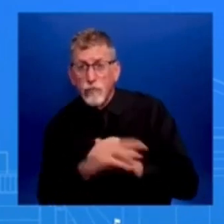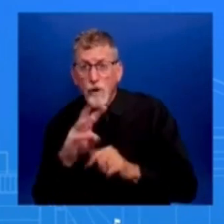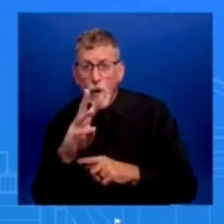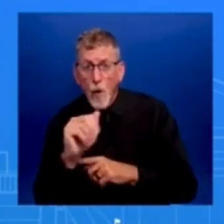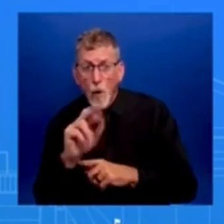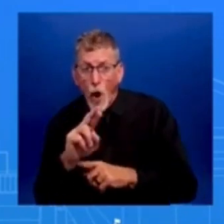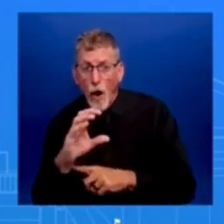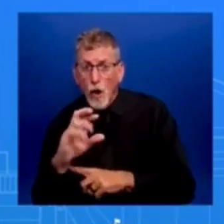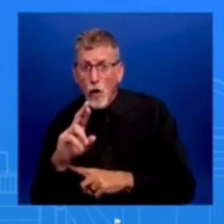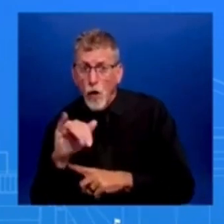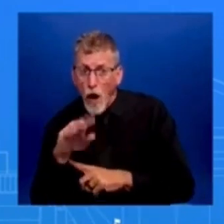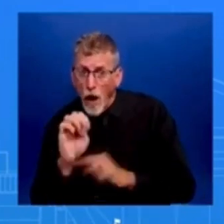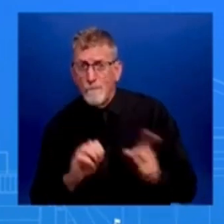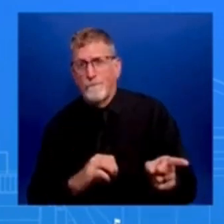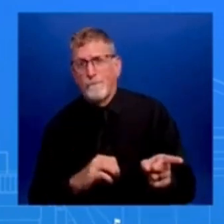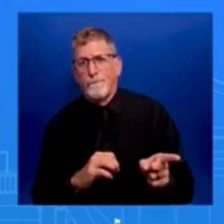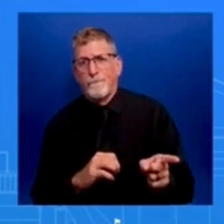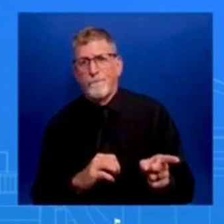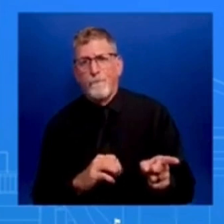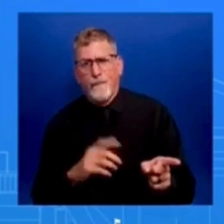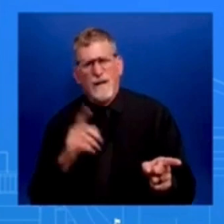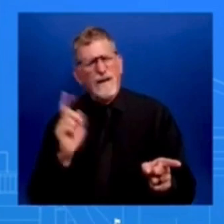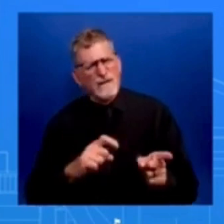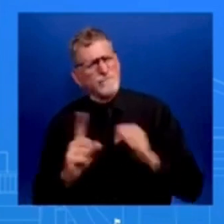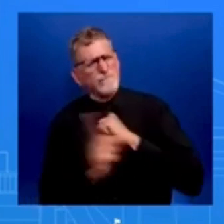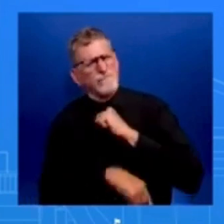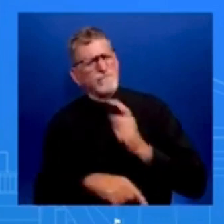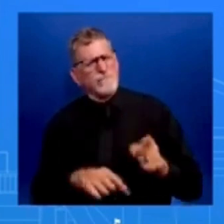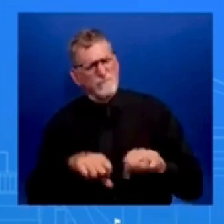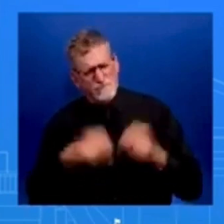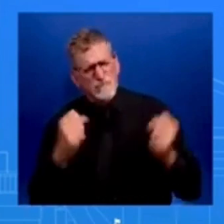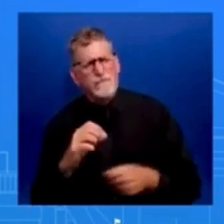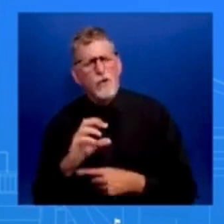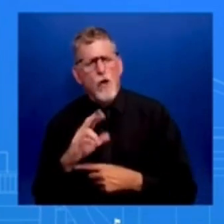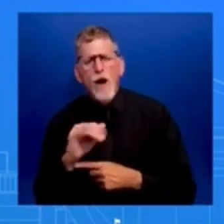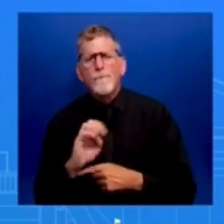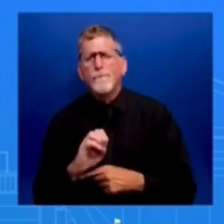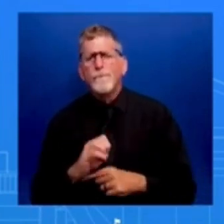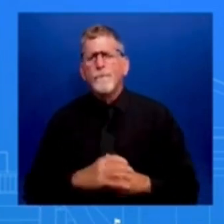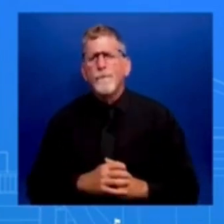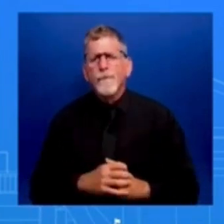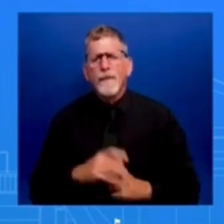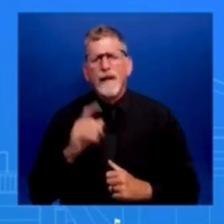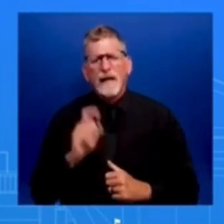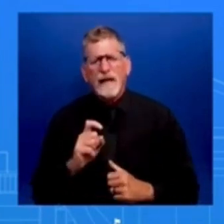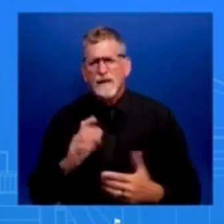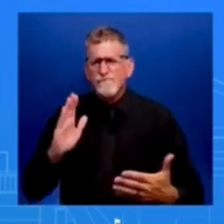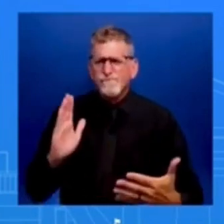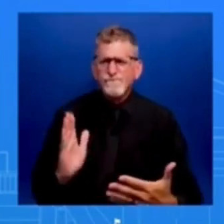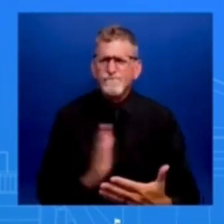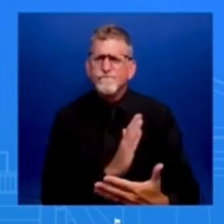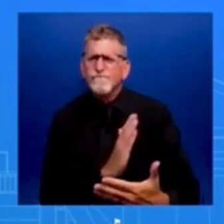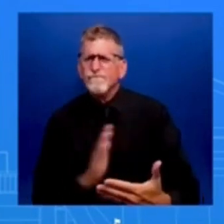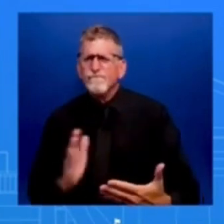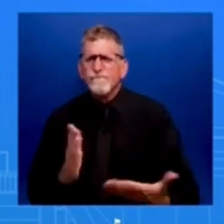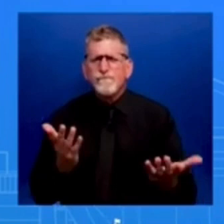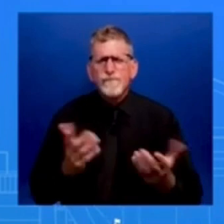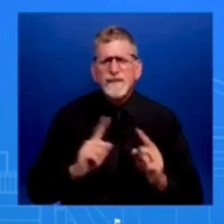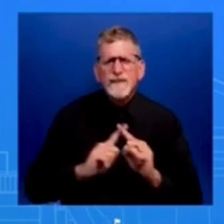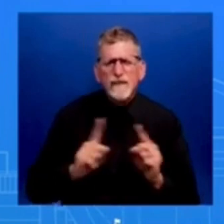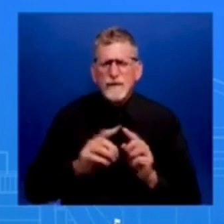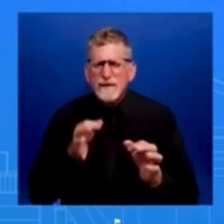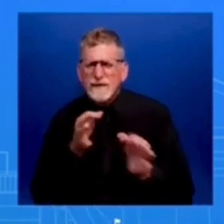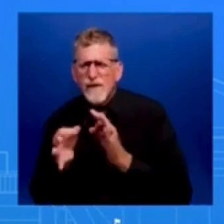very clear about that. We support a range, as you know, of international mechanisms to identify and hold accountable